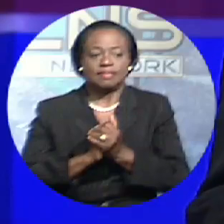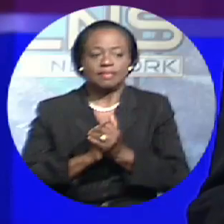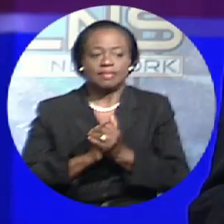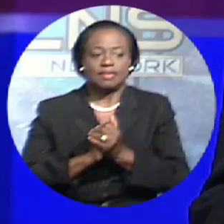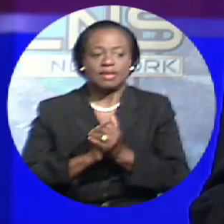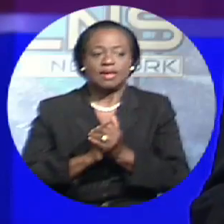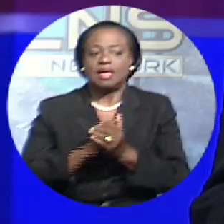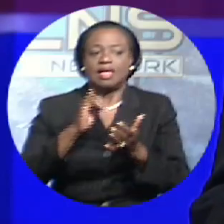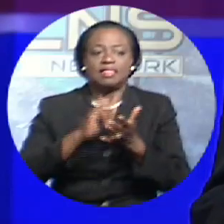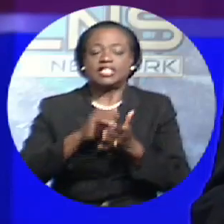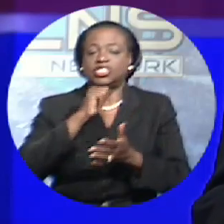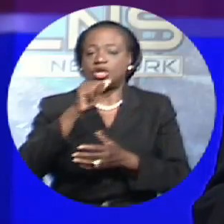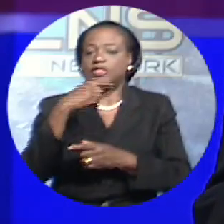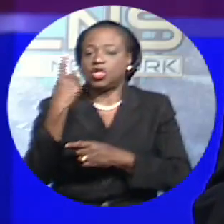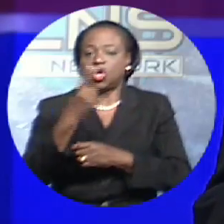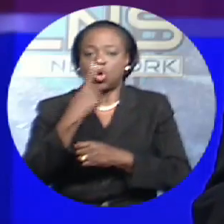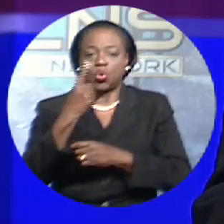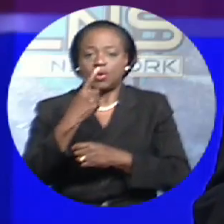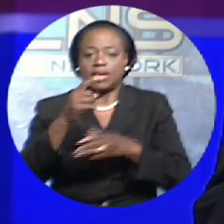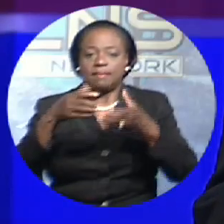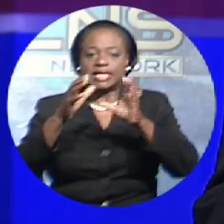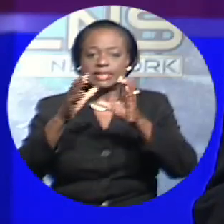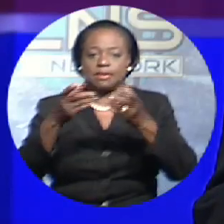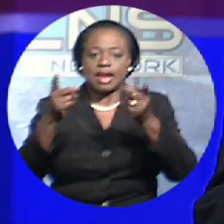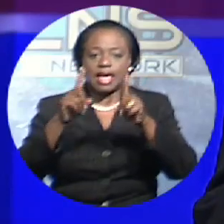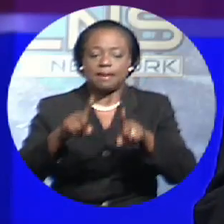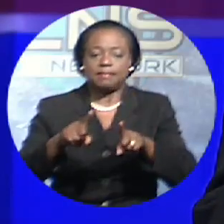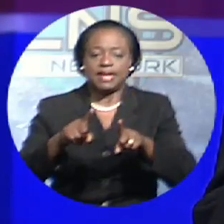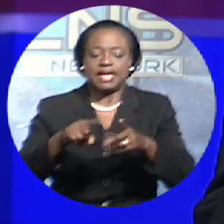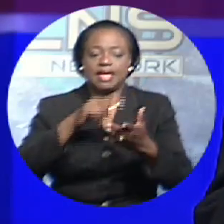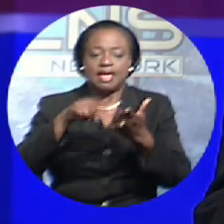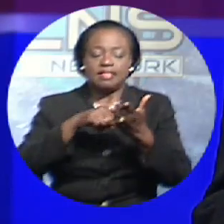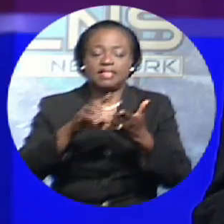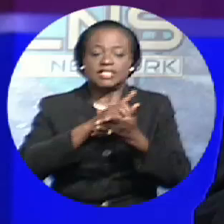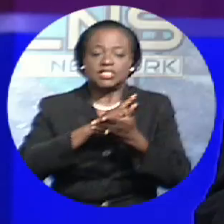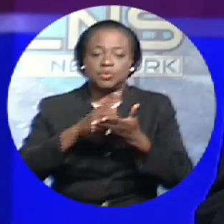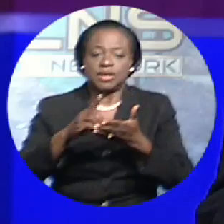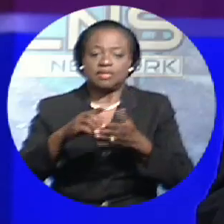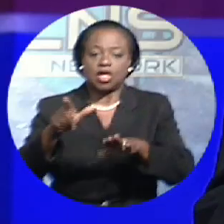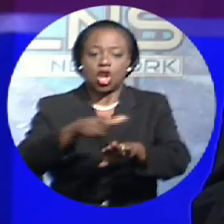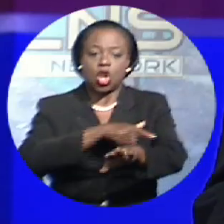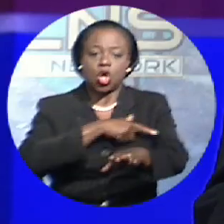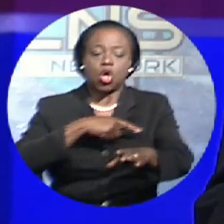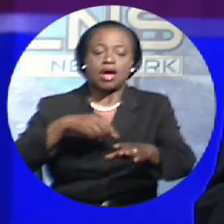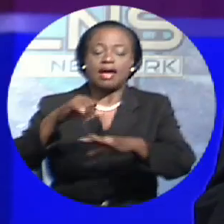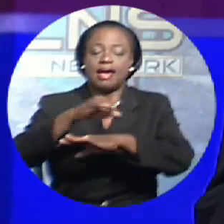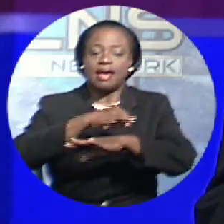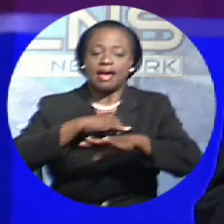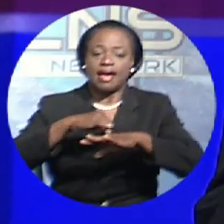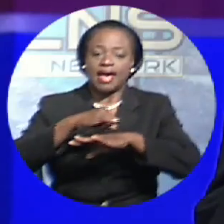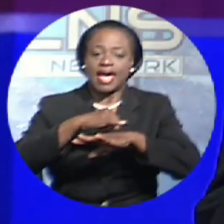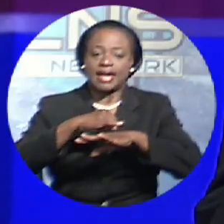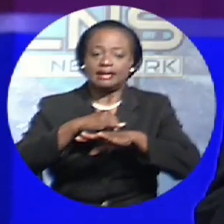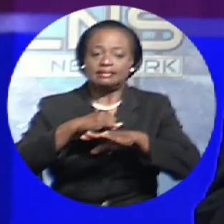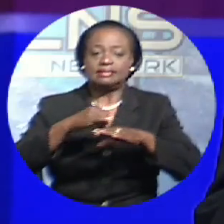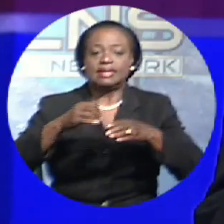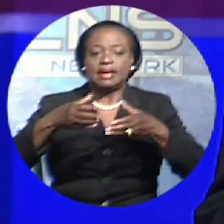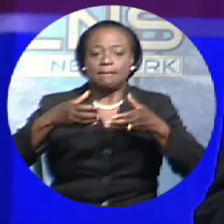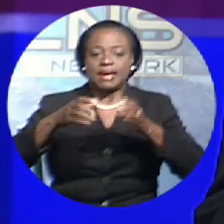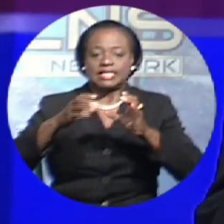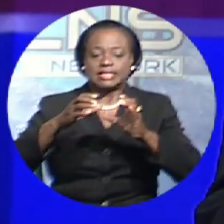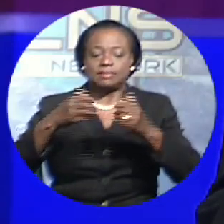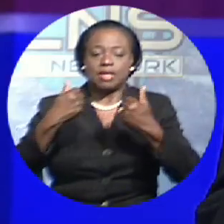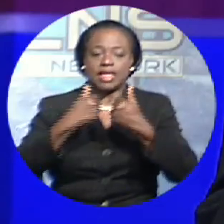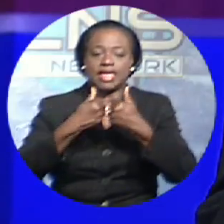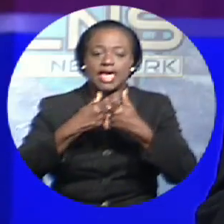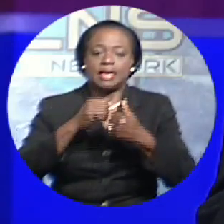the only high school basketball tournament going on this week. The North Long Island Invitational, that will tip off on Thursday. And after careful consideration, Coach